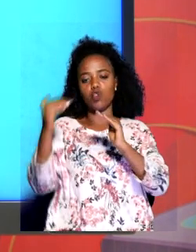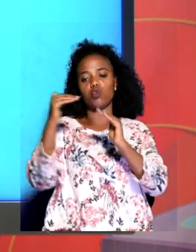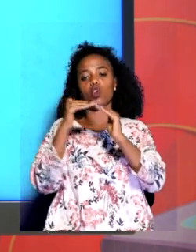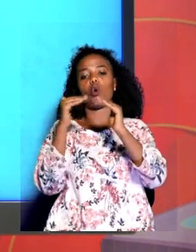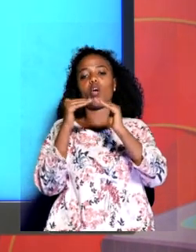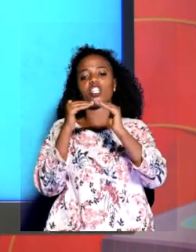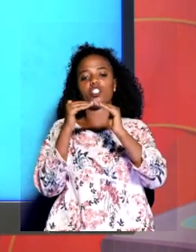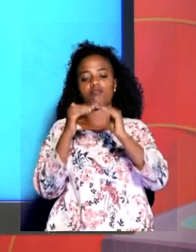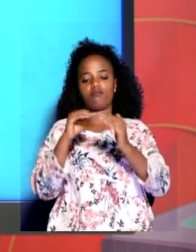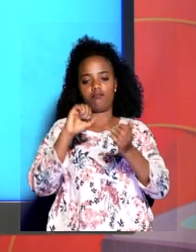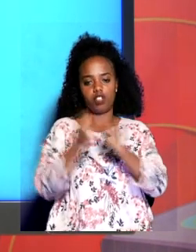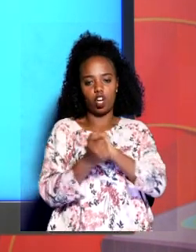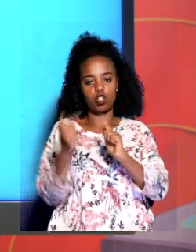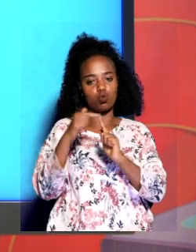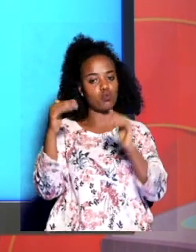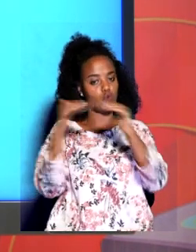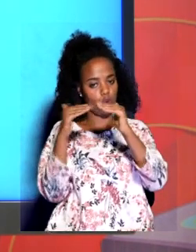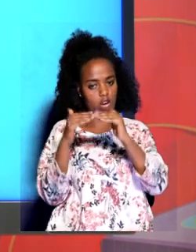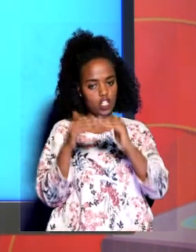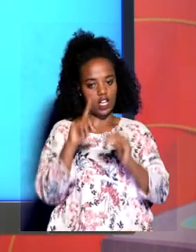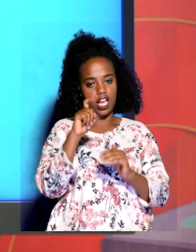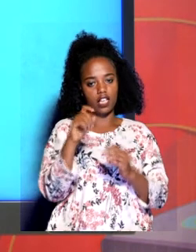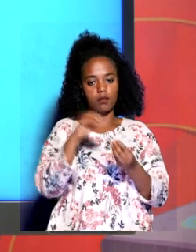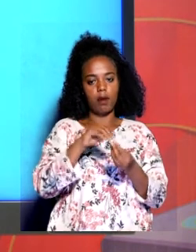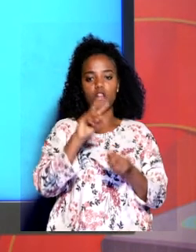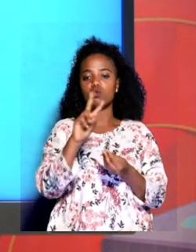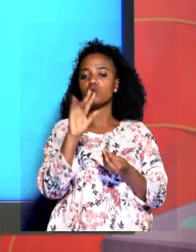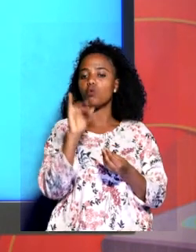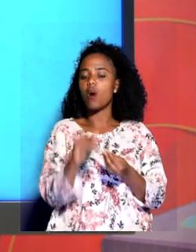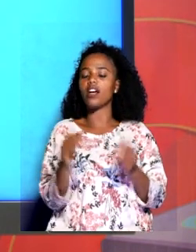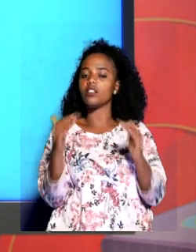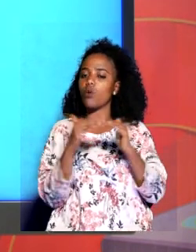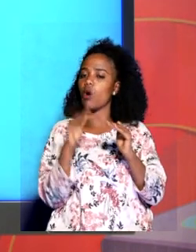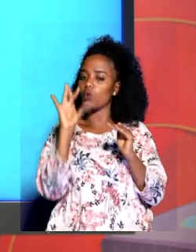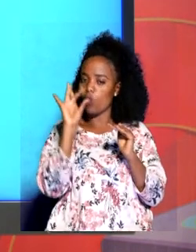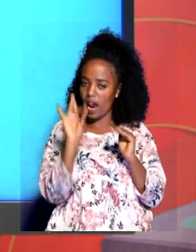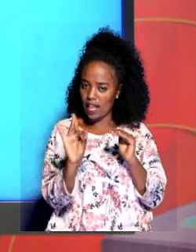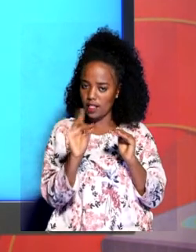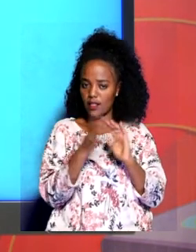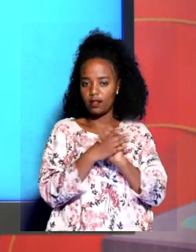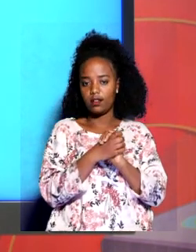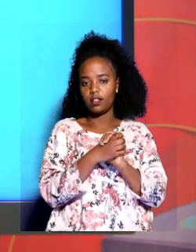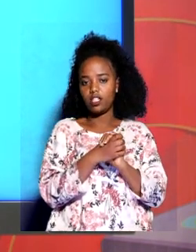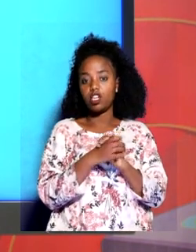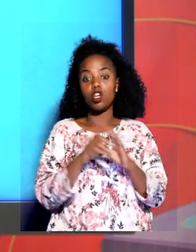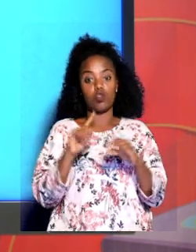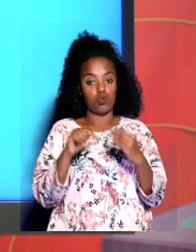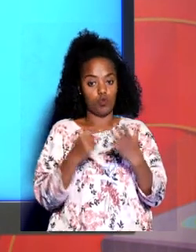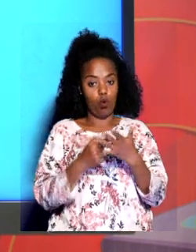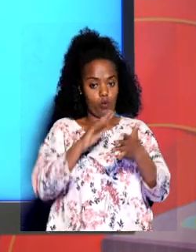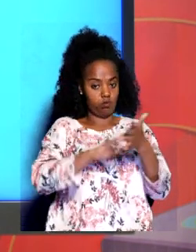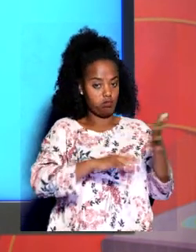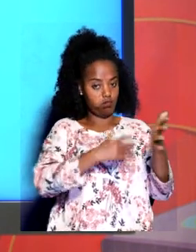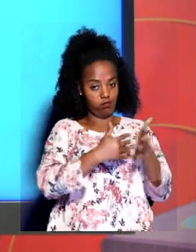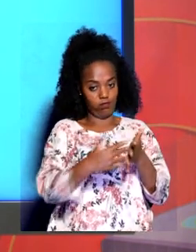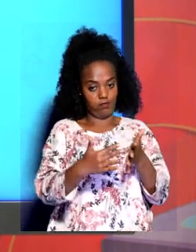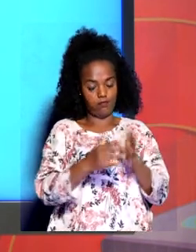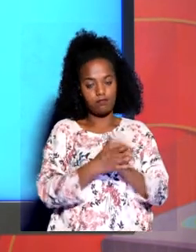equation. It is x plus 2y is equal to 8. So